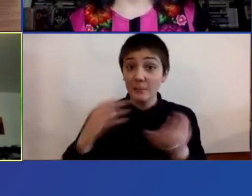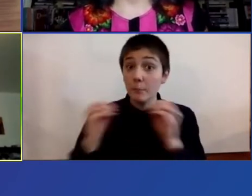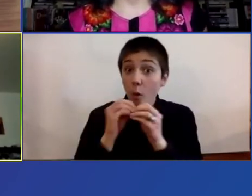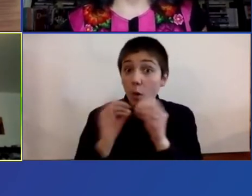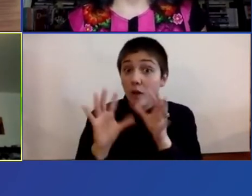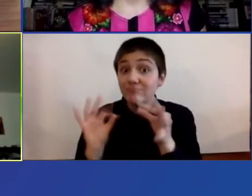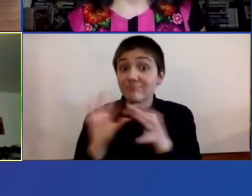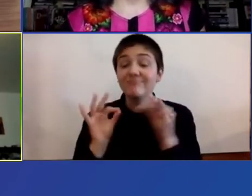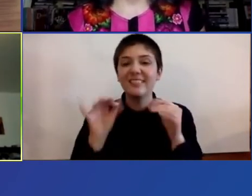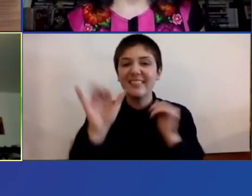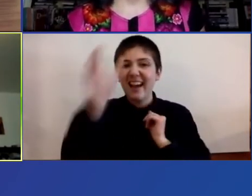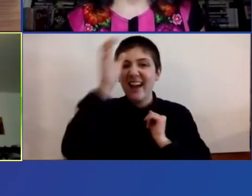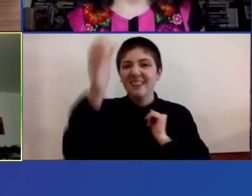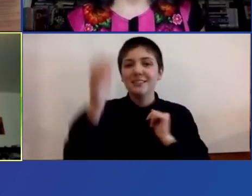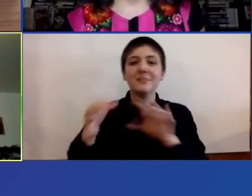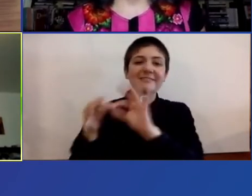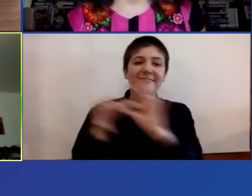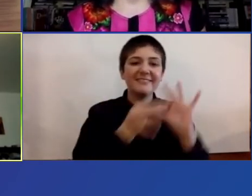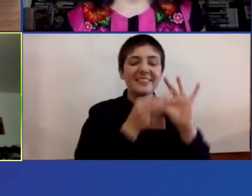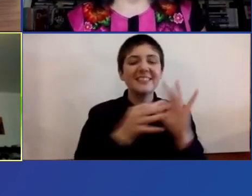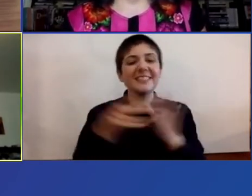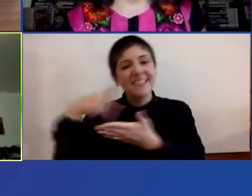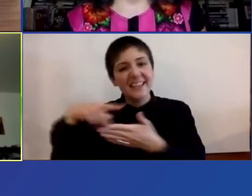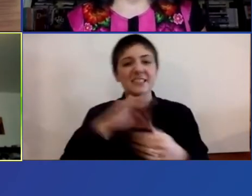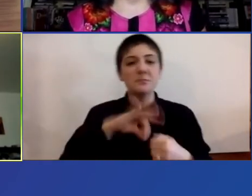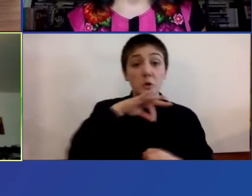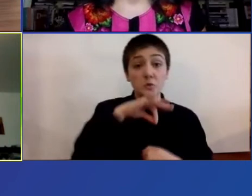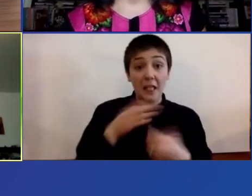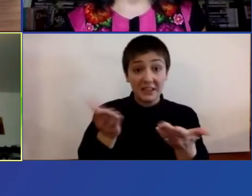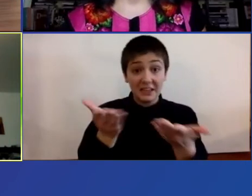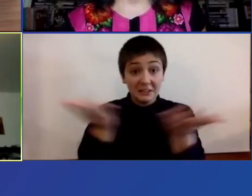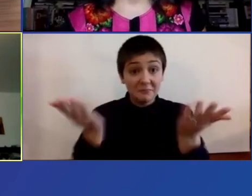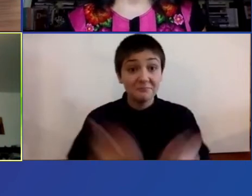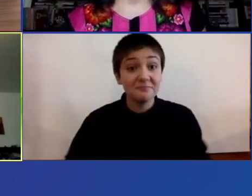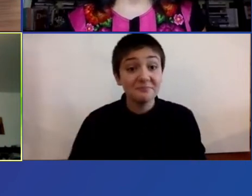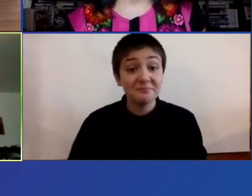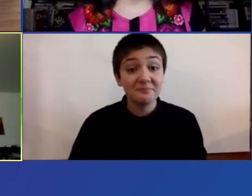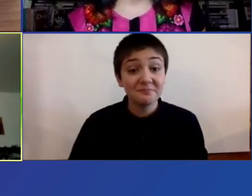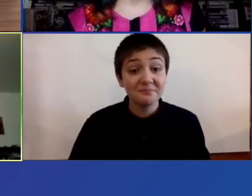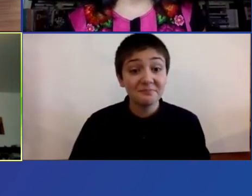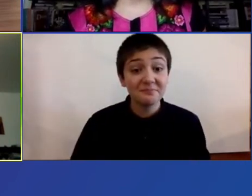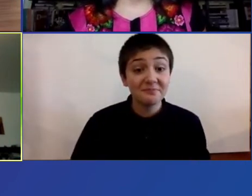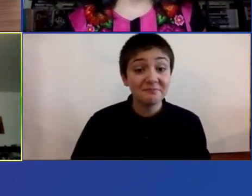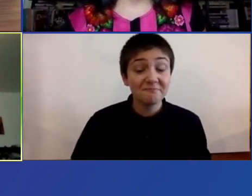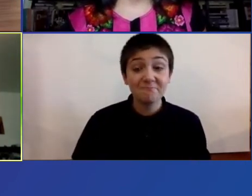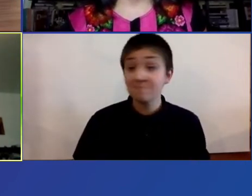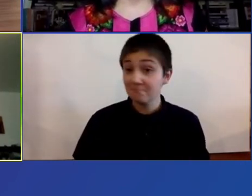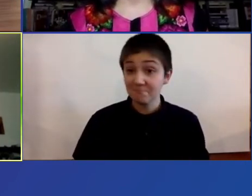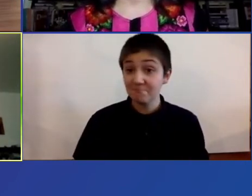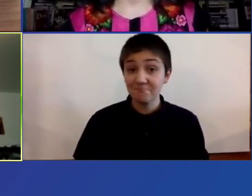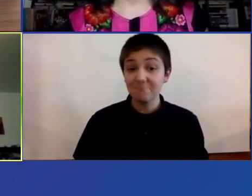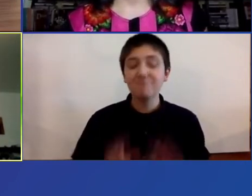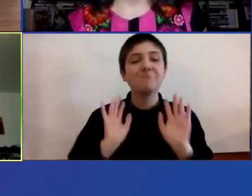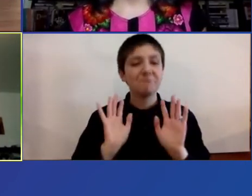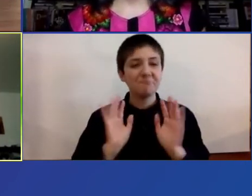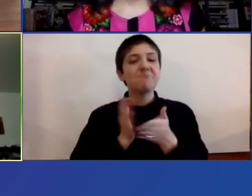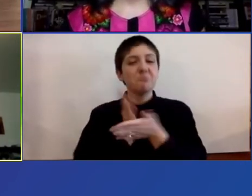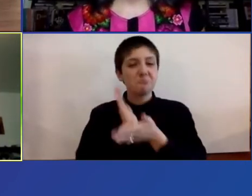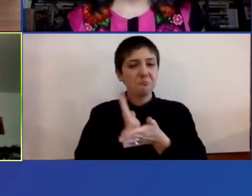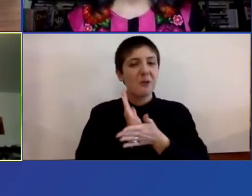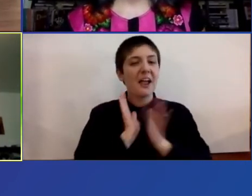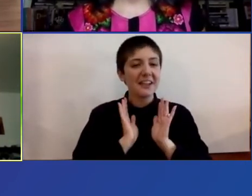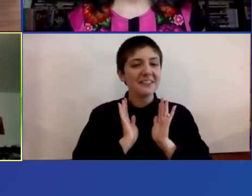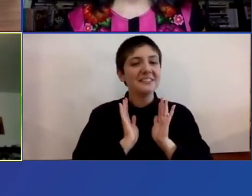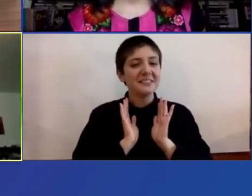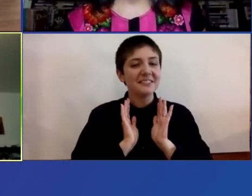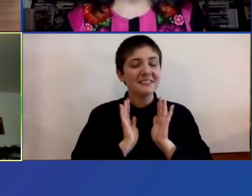dance and spirituality? What you do? Okay. All right. Well, my